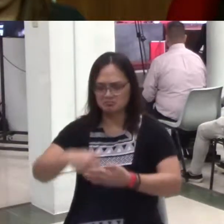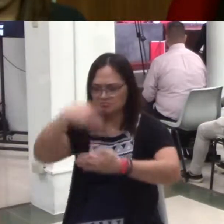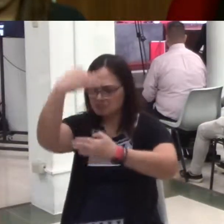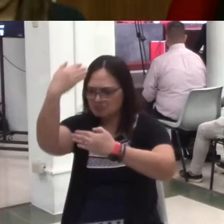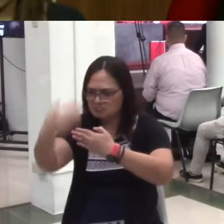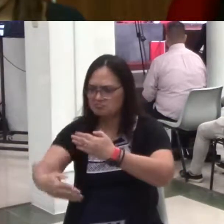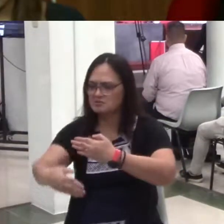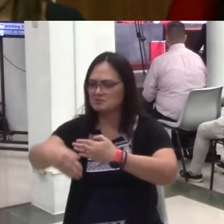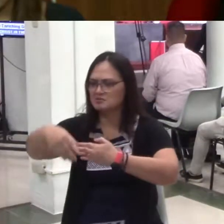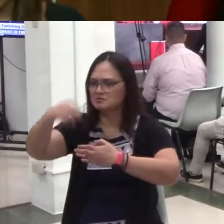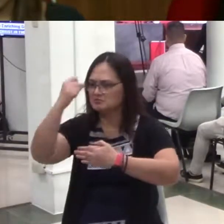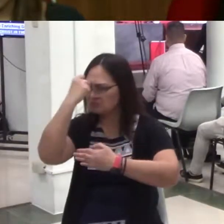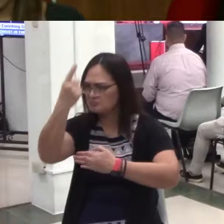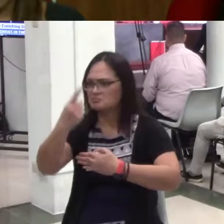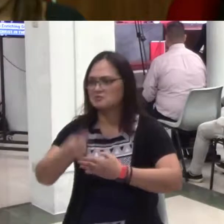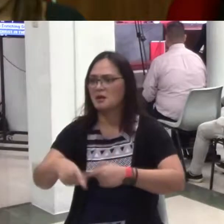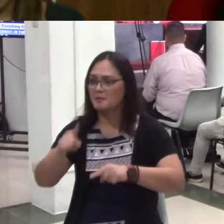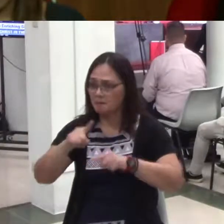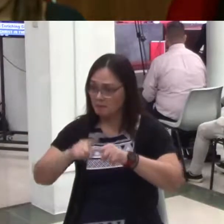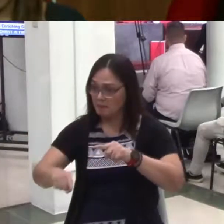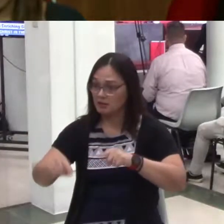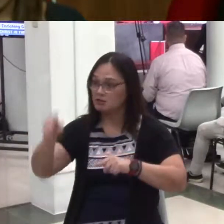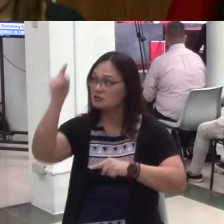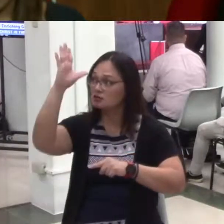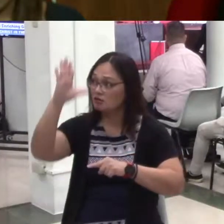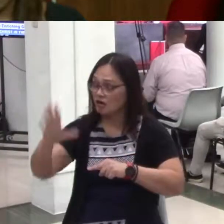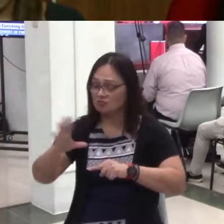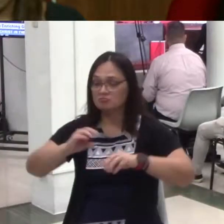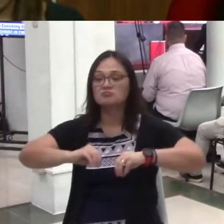according to the riches of his grace.